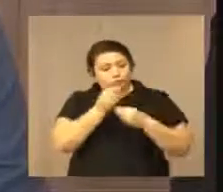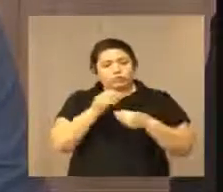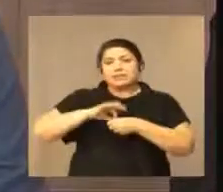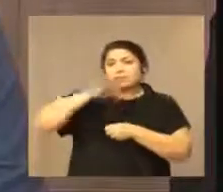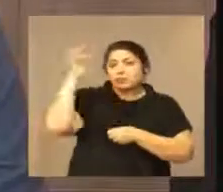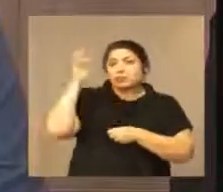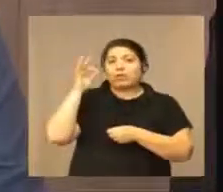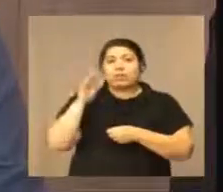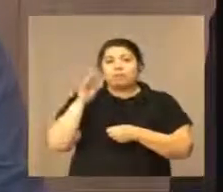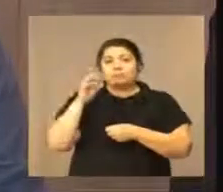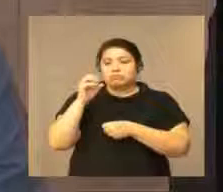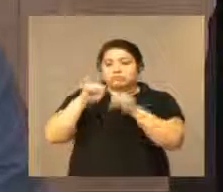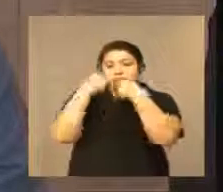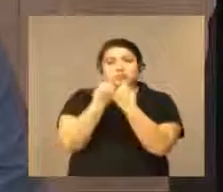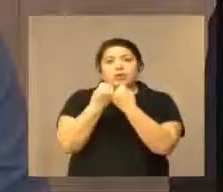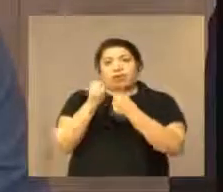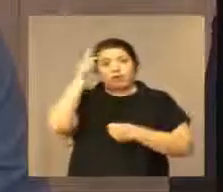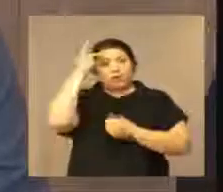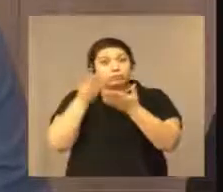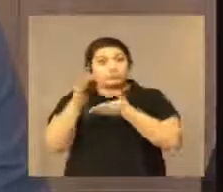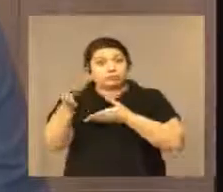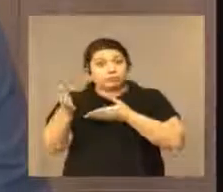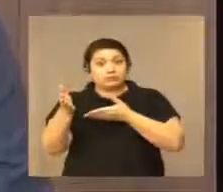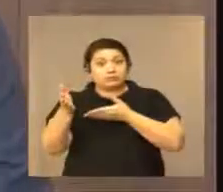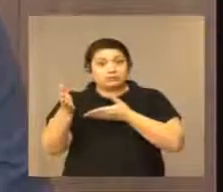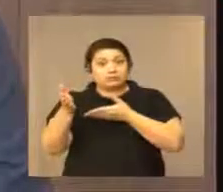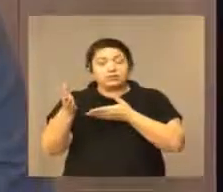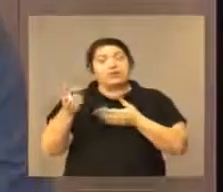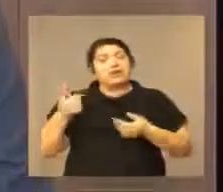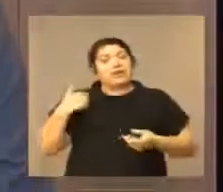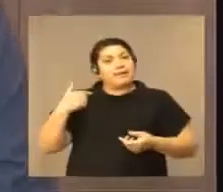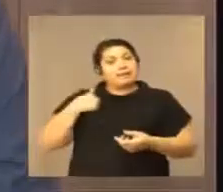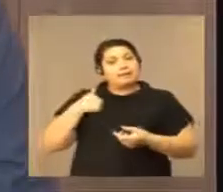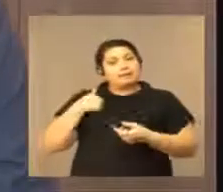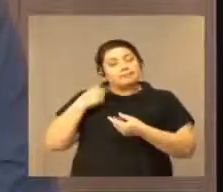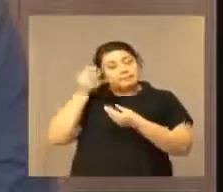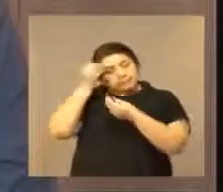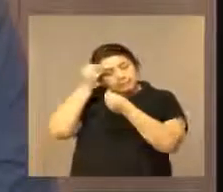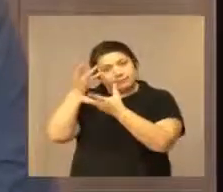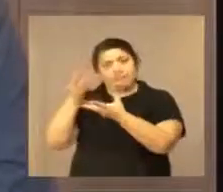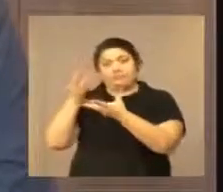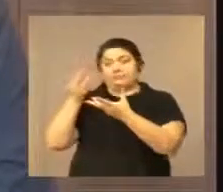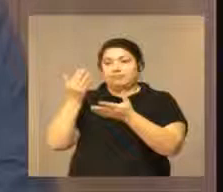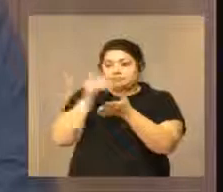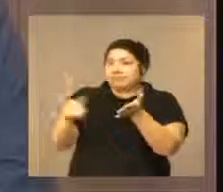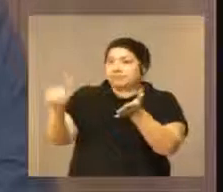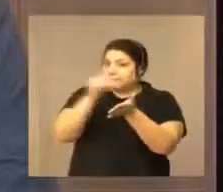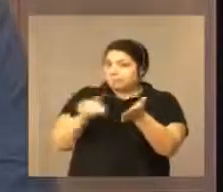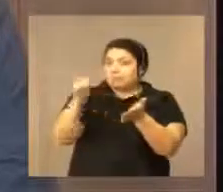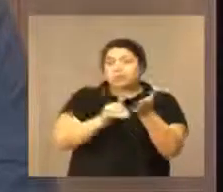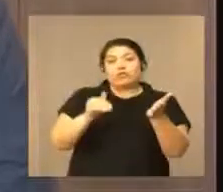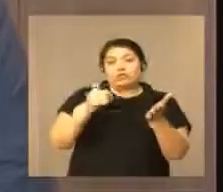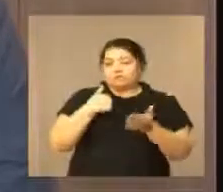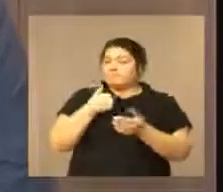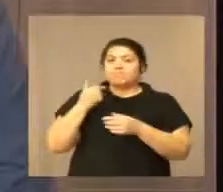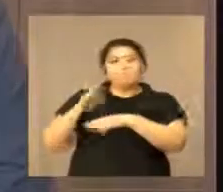spiritual, civil, and political rights. And I say them over and over again, because I can tell